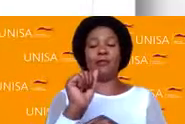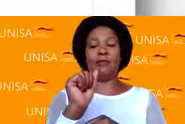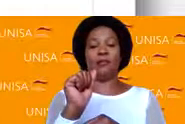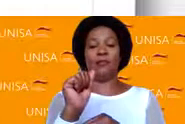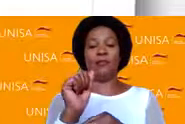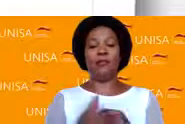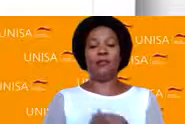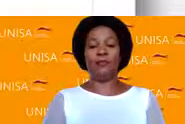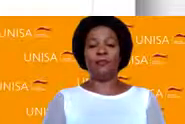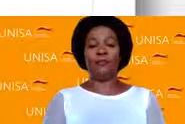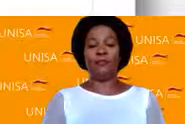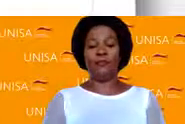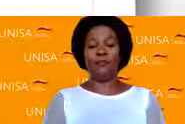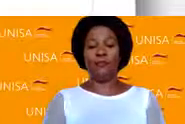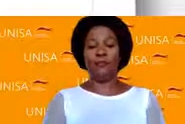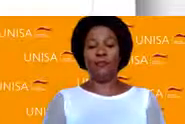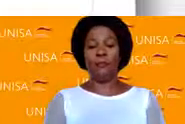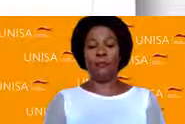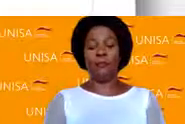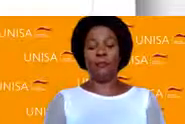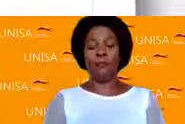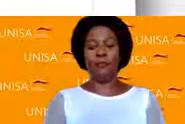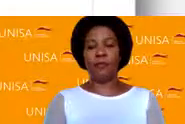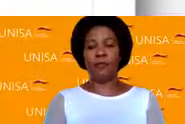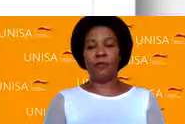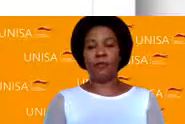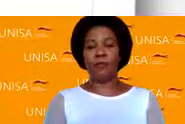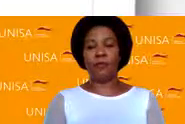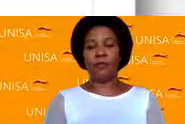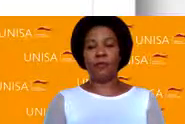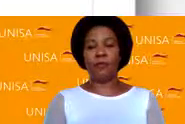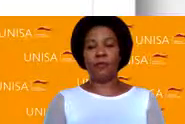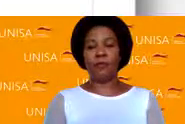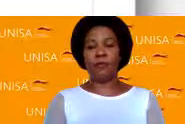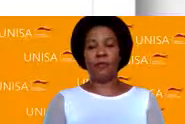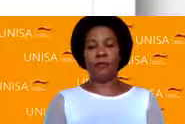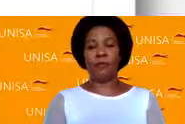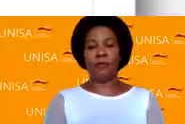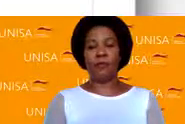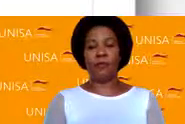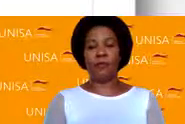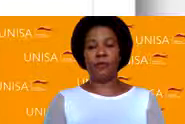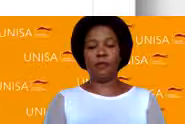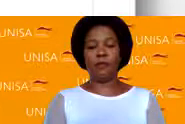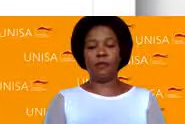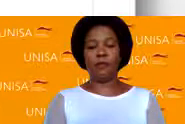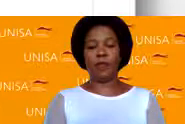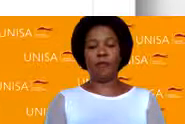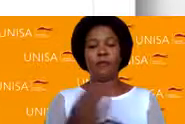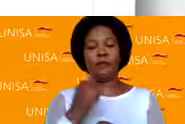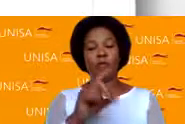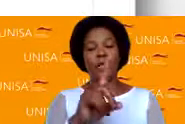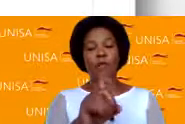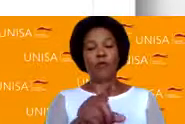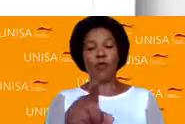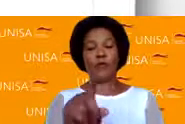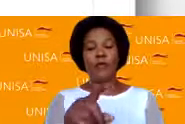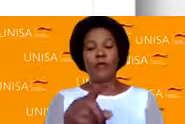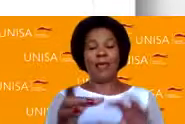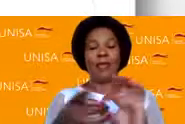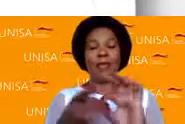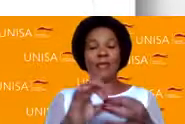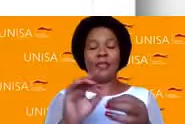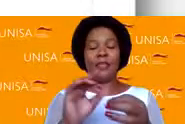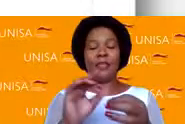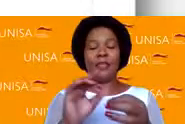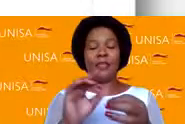this will open the myUnisa portal. So from here, if you have not claimed your password for myUnisa yet, you'll have